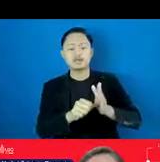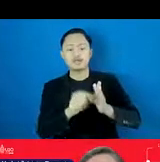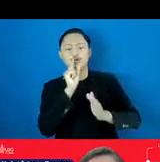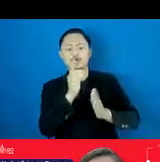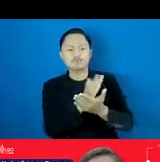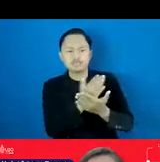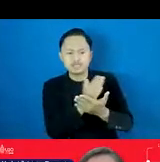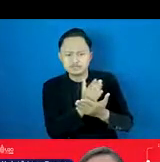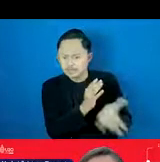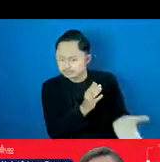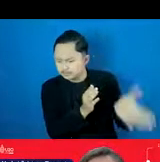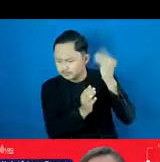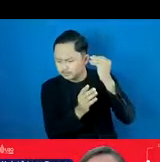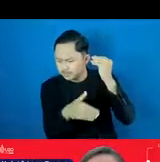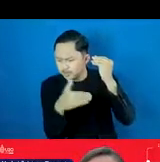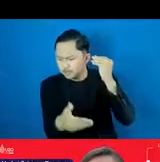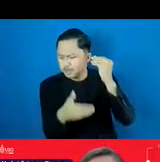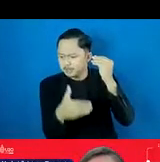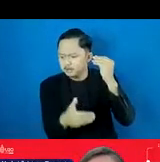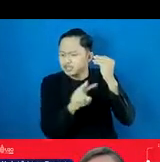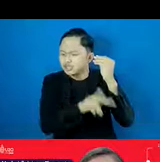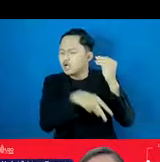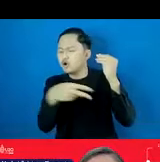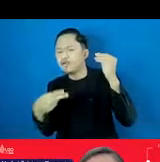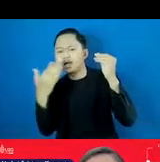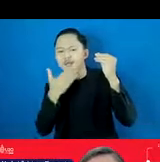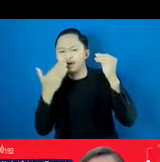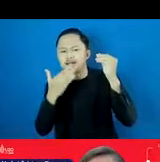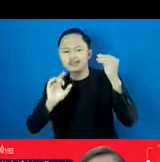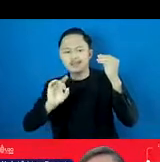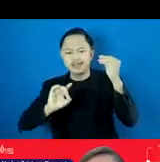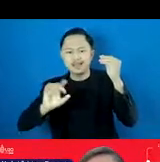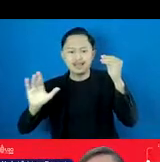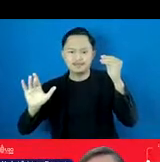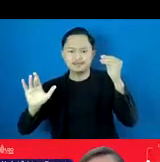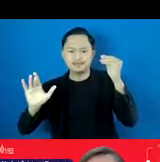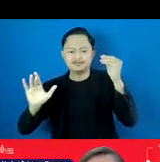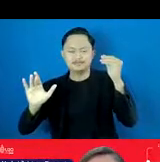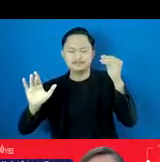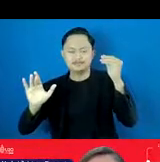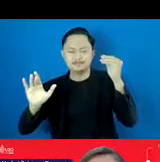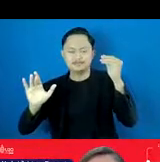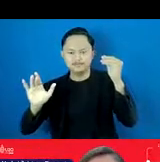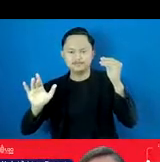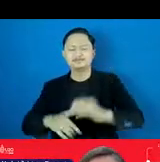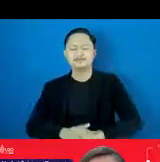to translate the speak our audio